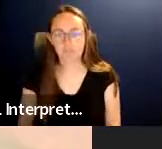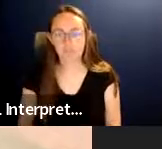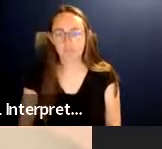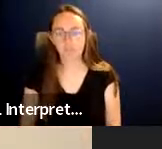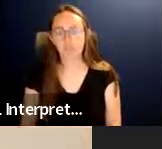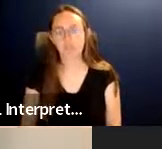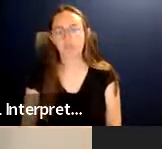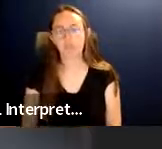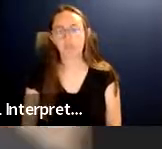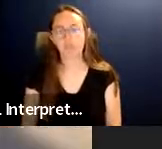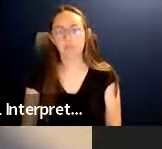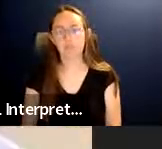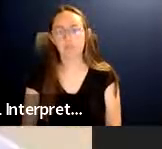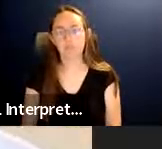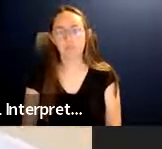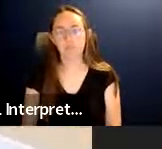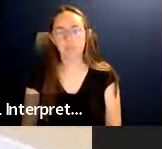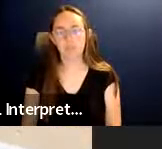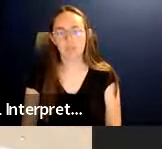I'm going to throw that on the table.